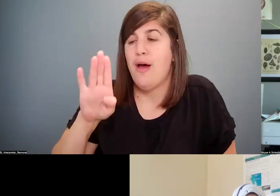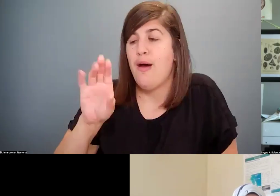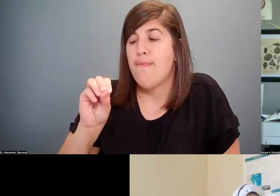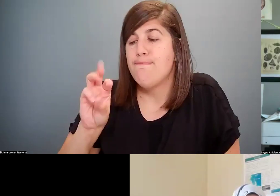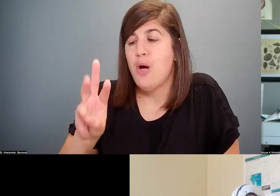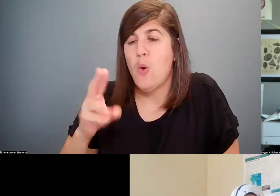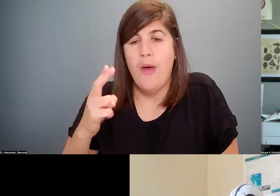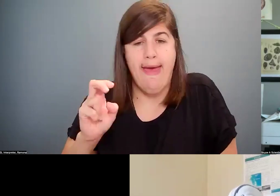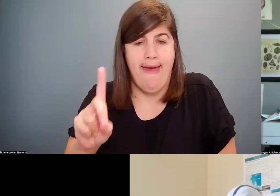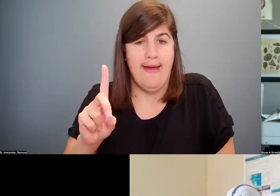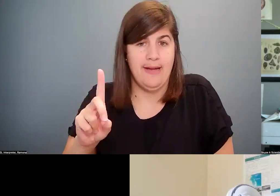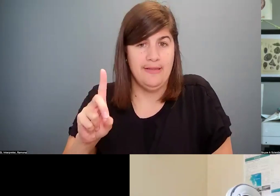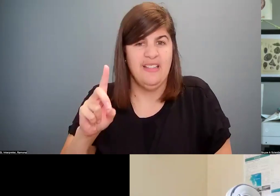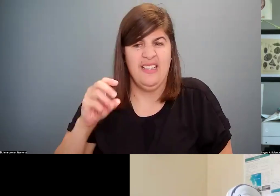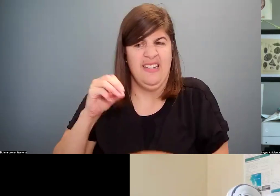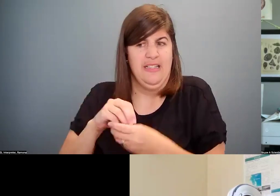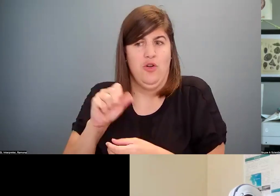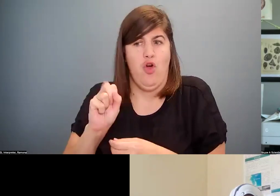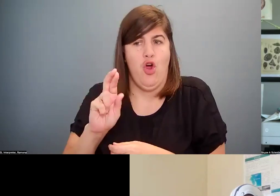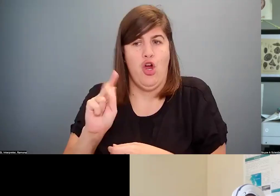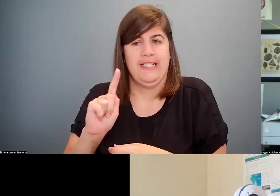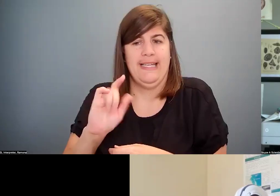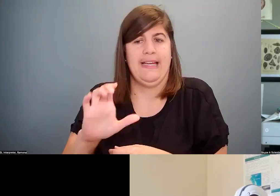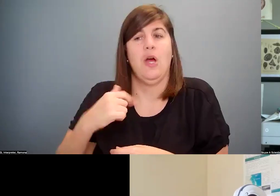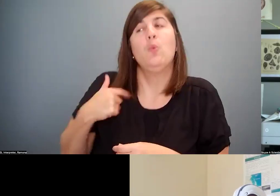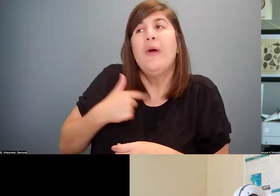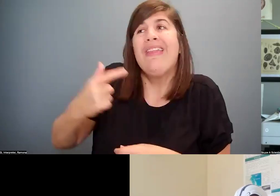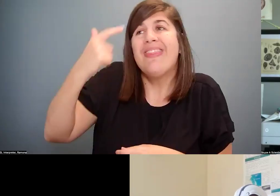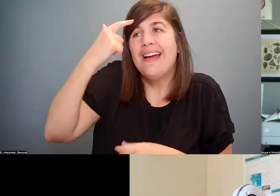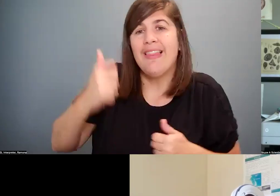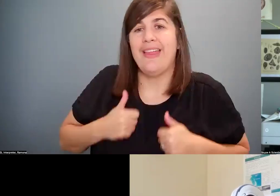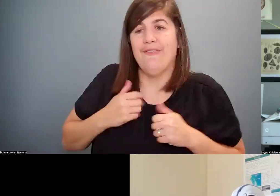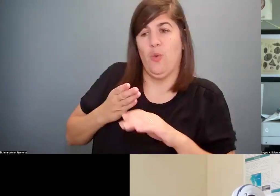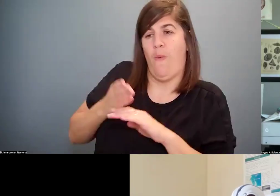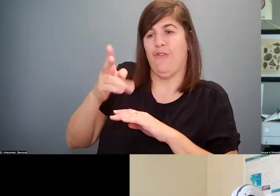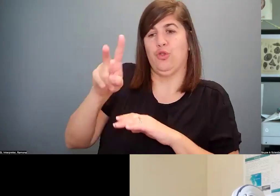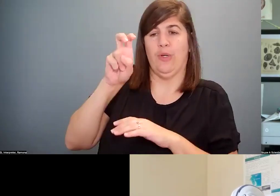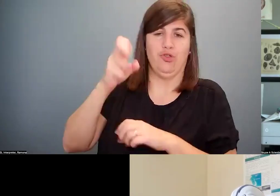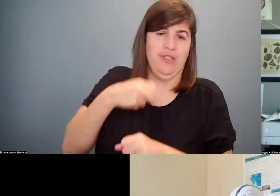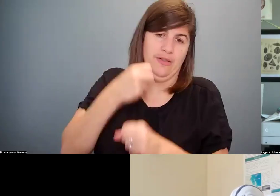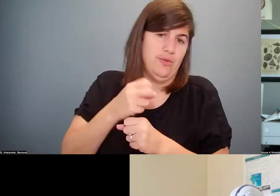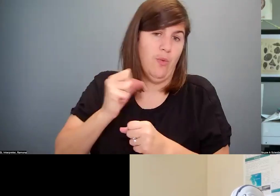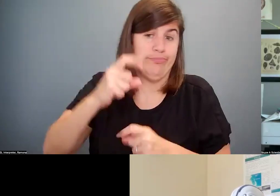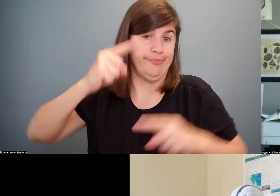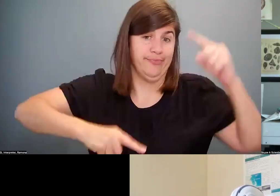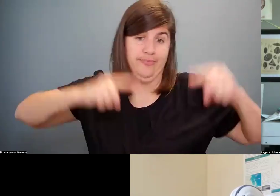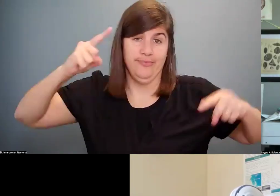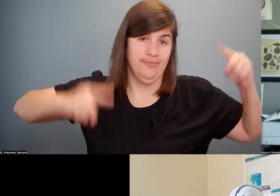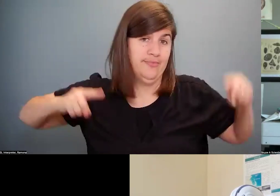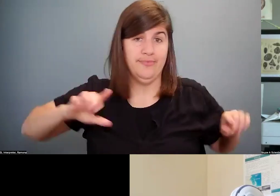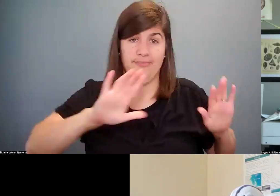species that we think lives over 200 years. So it ranges a lot within the world of whales. Very